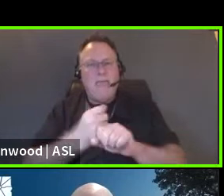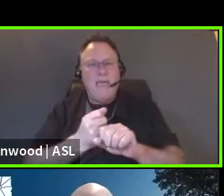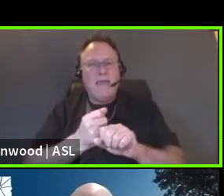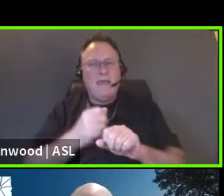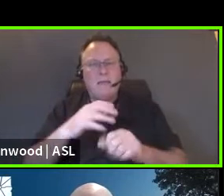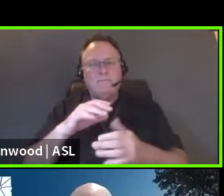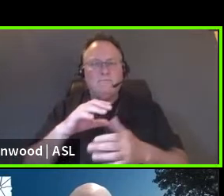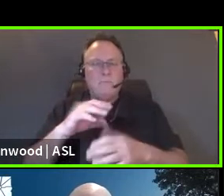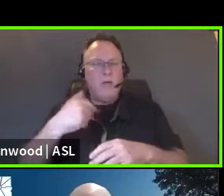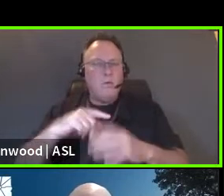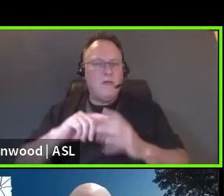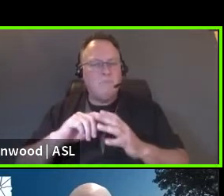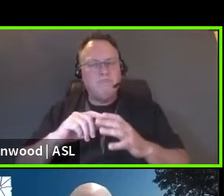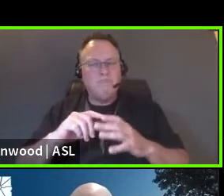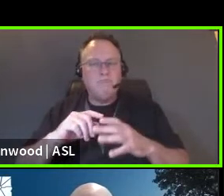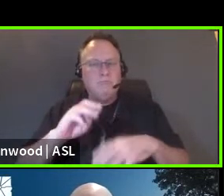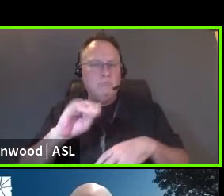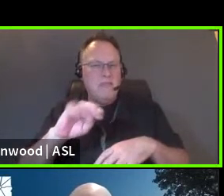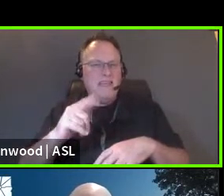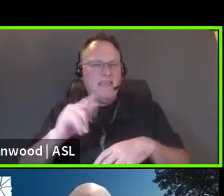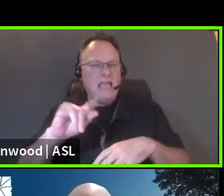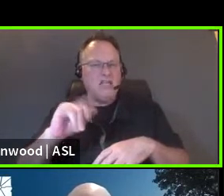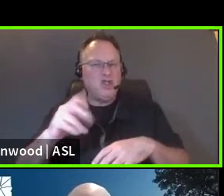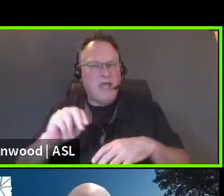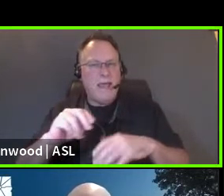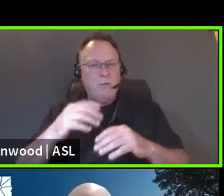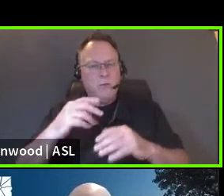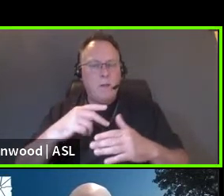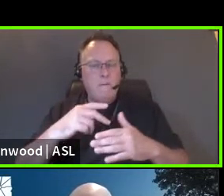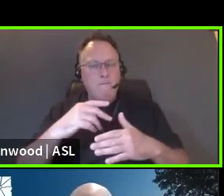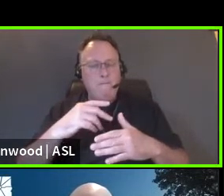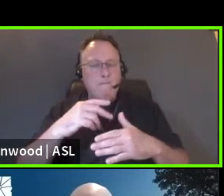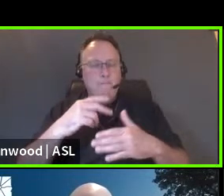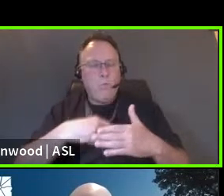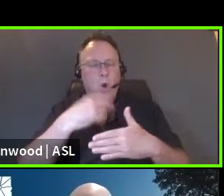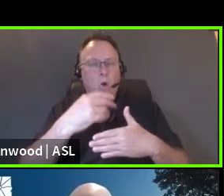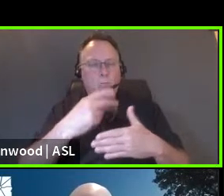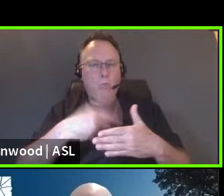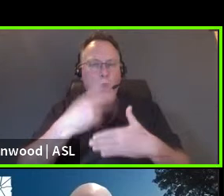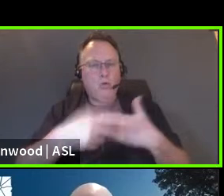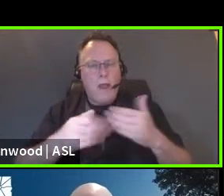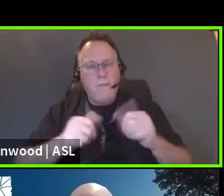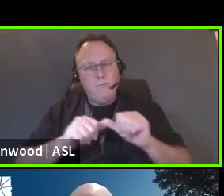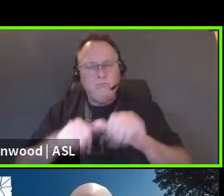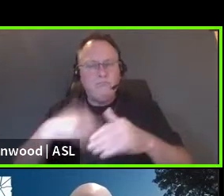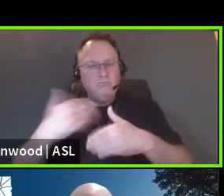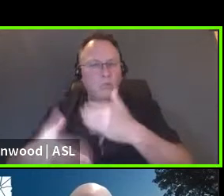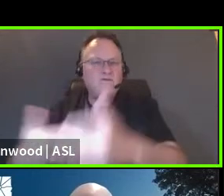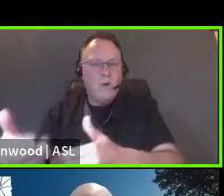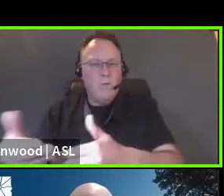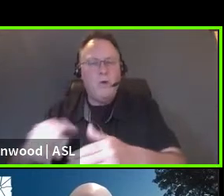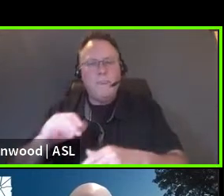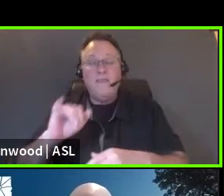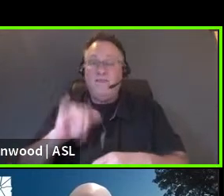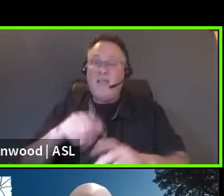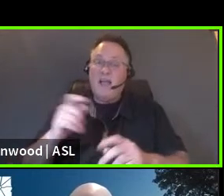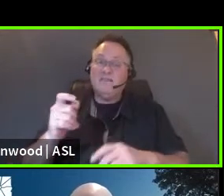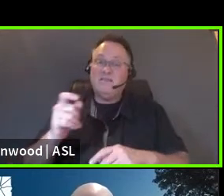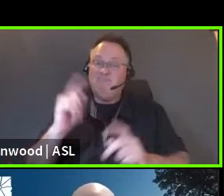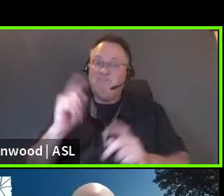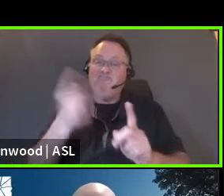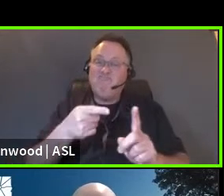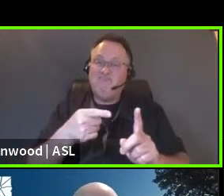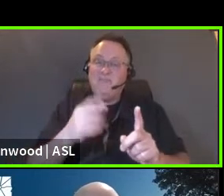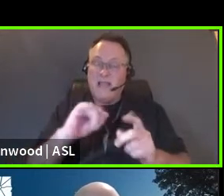that we implement as the program moves forward. So yes, you're spot on that's needed,